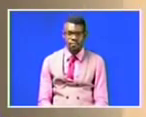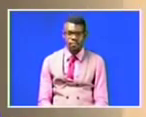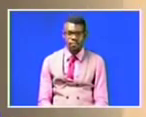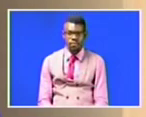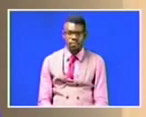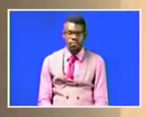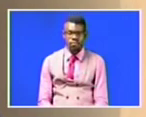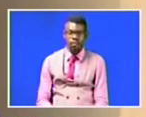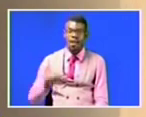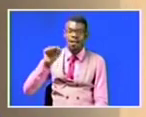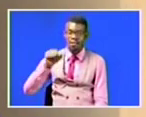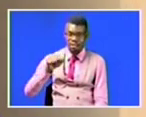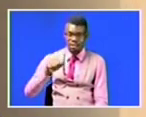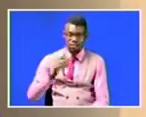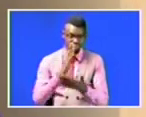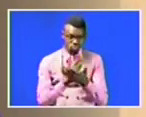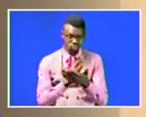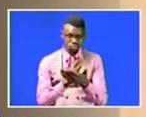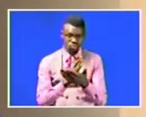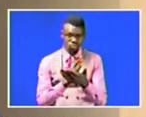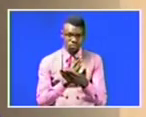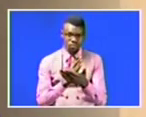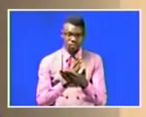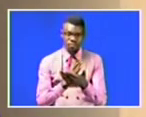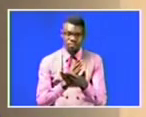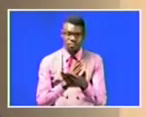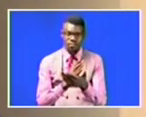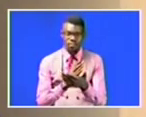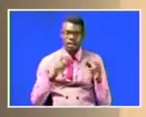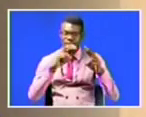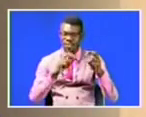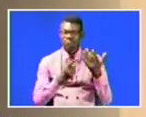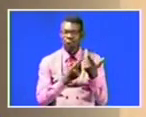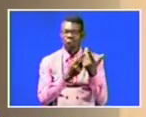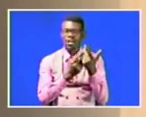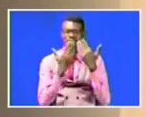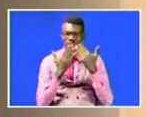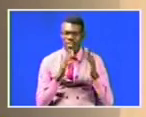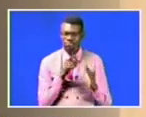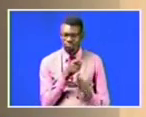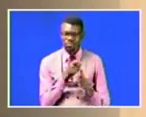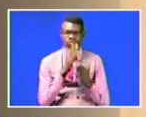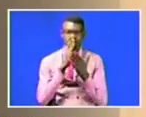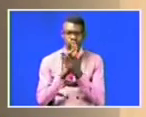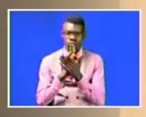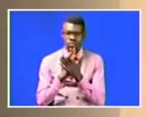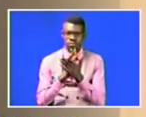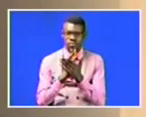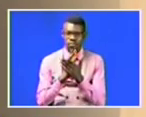Yes, it is true that some statistics link it with the drinking